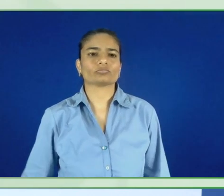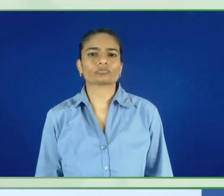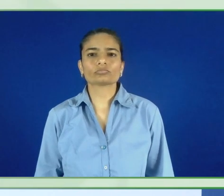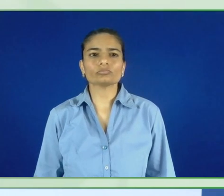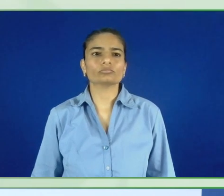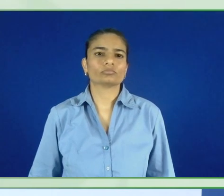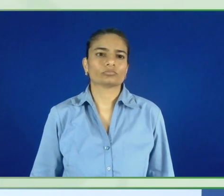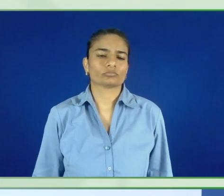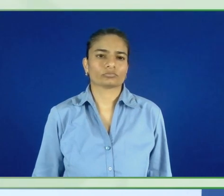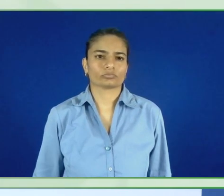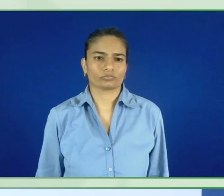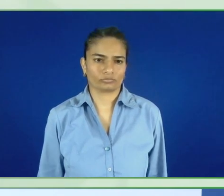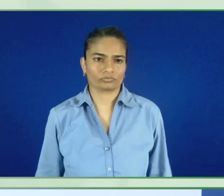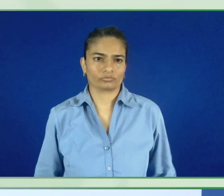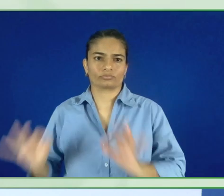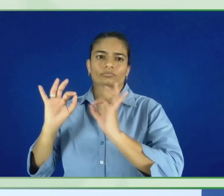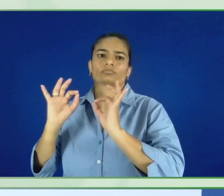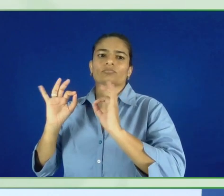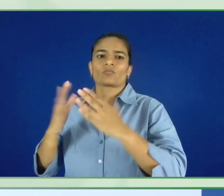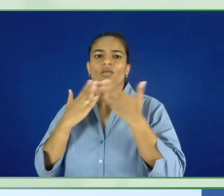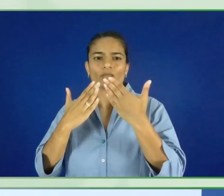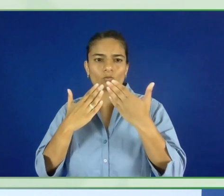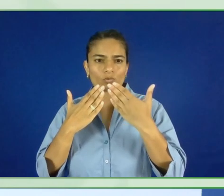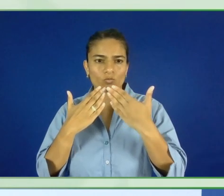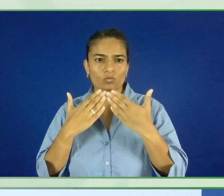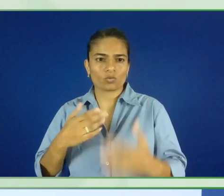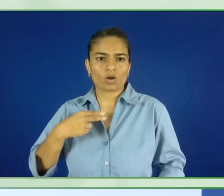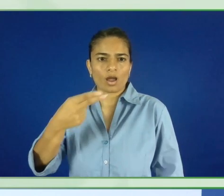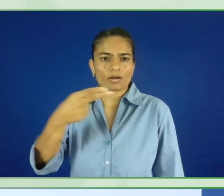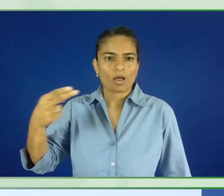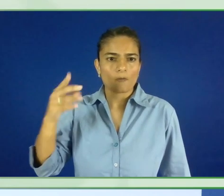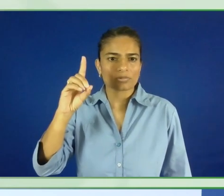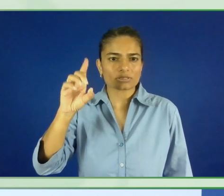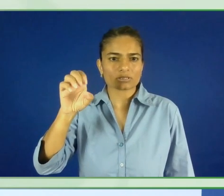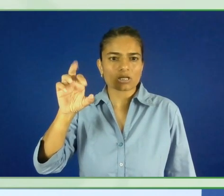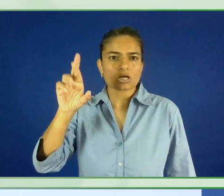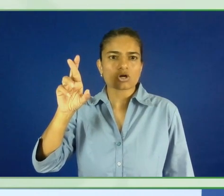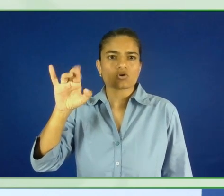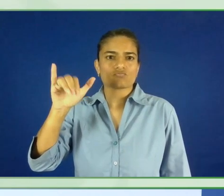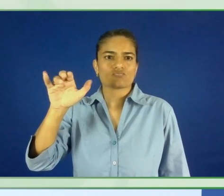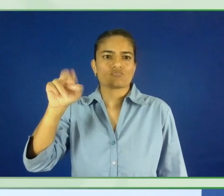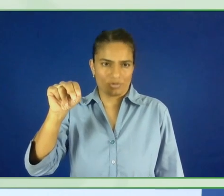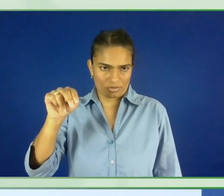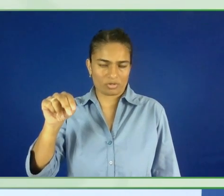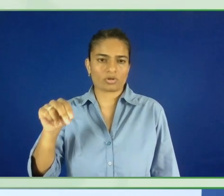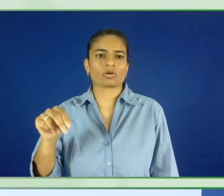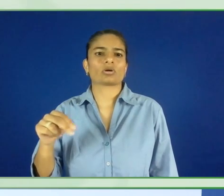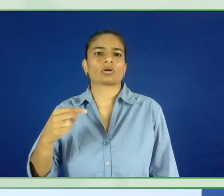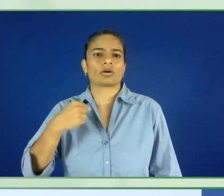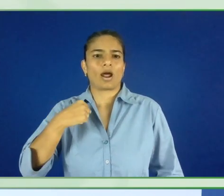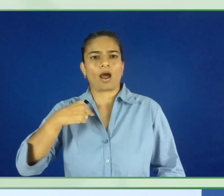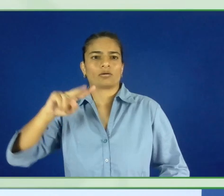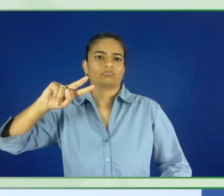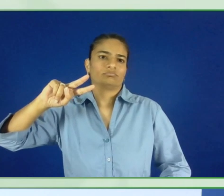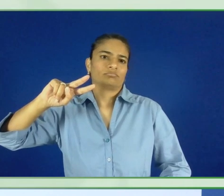is Gaëlle Vitali-Derrien. I'm the first vice president of 100% Handinamique. I'm here with the president, Thomas, over there.